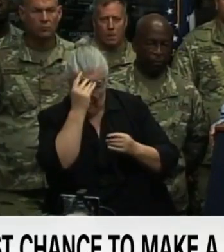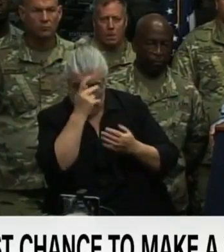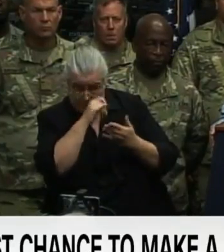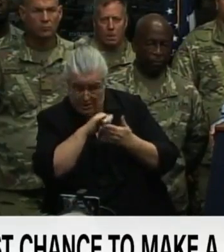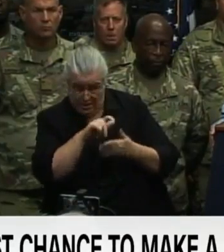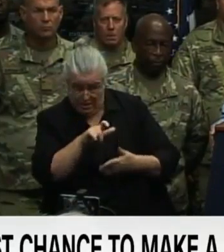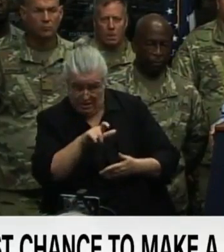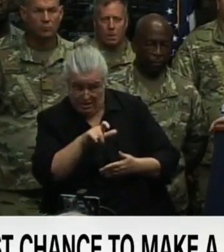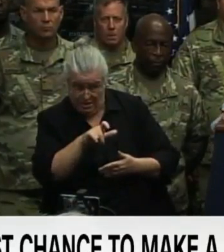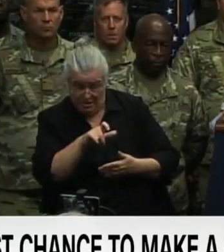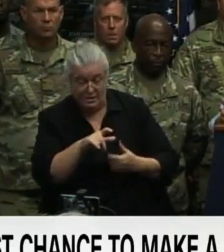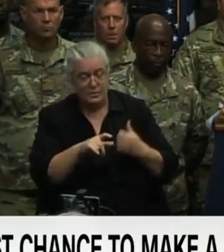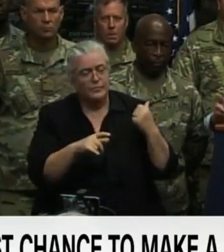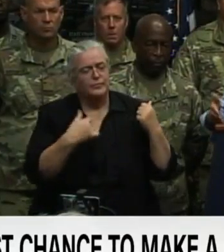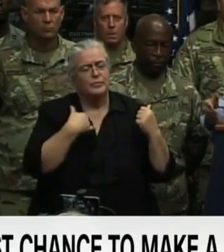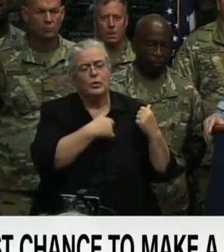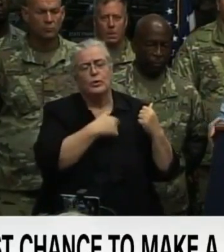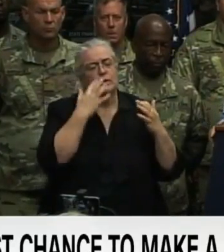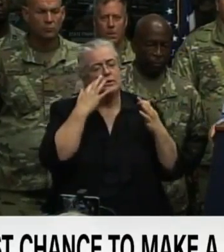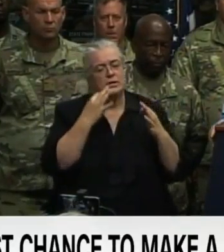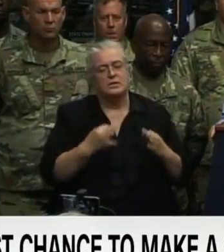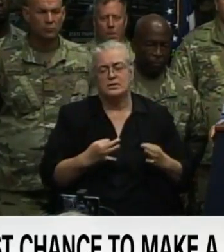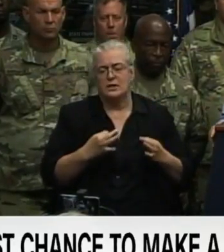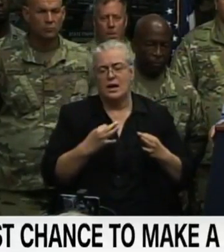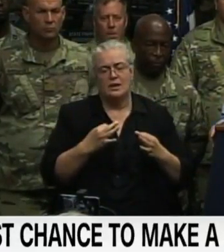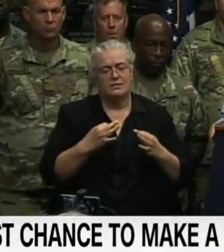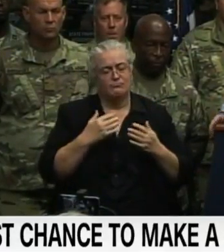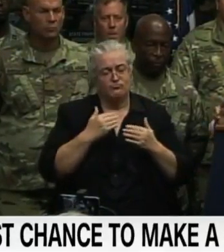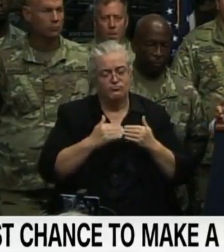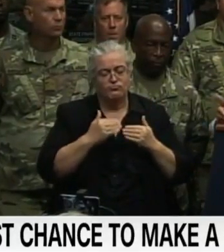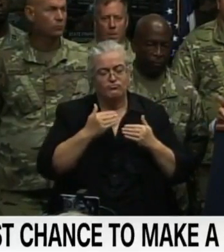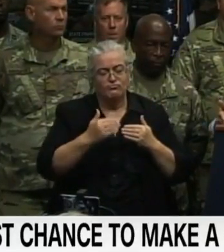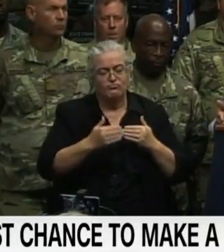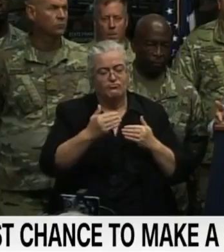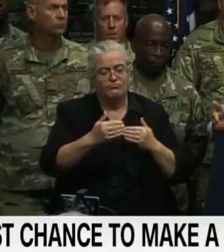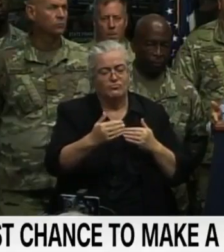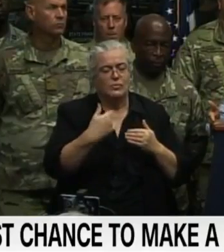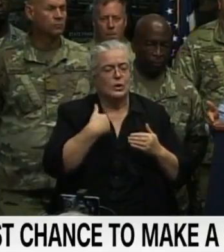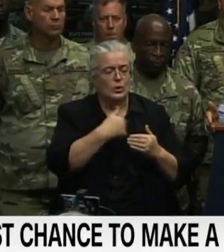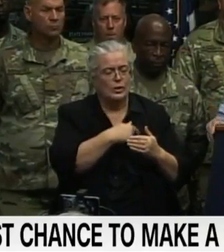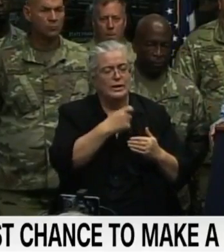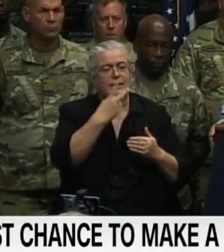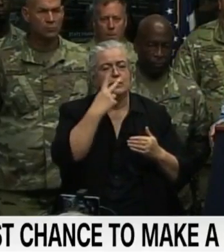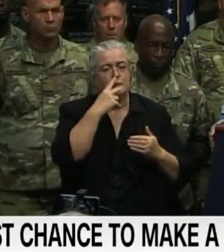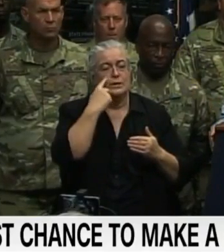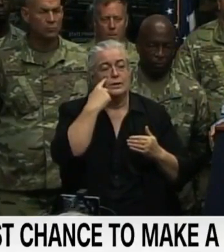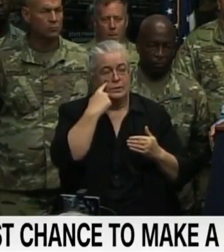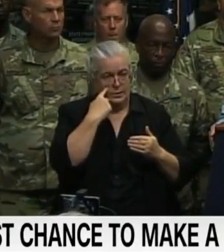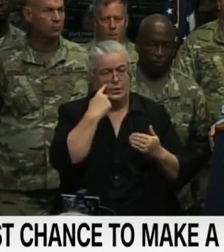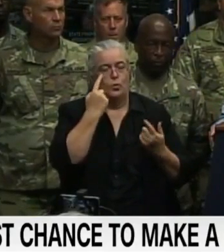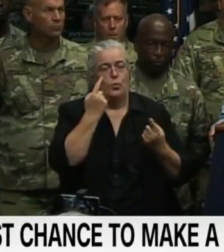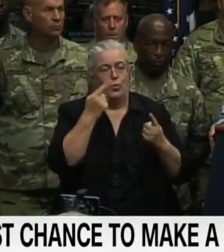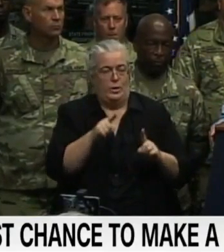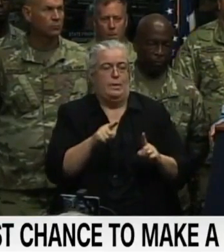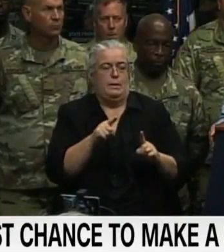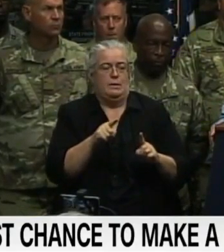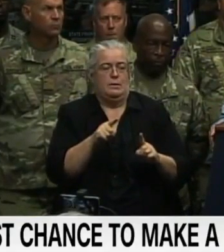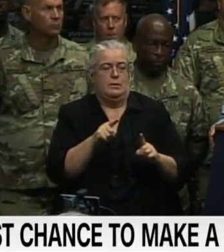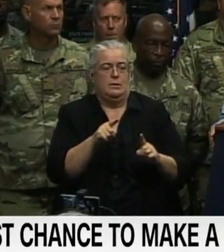throughout the state? We'll decide as the weekend goes on. We'll see as we start seeing what happened, and then we'll see what